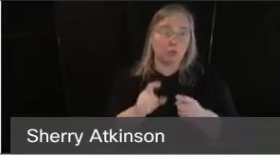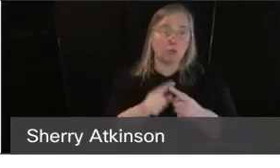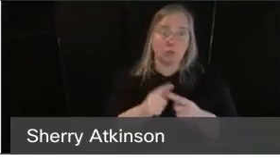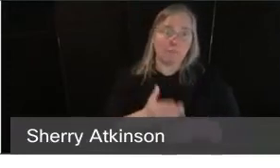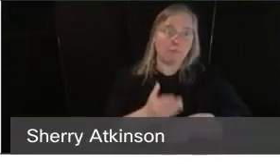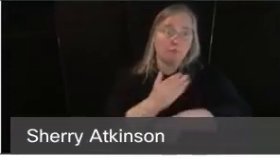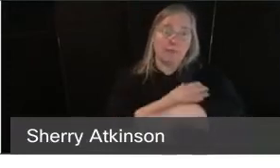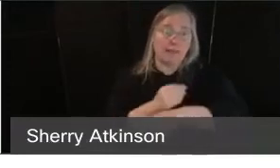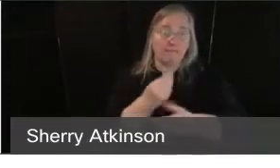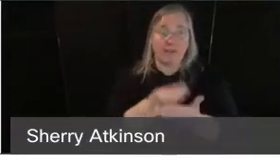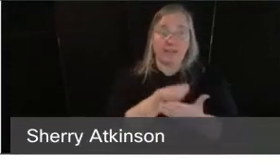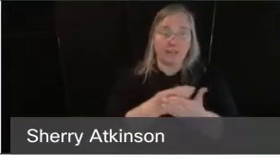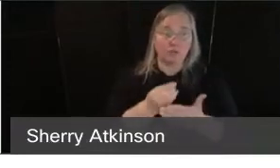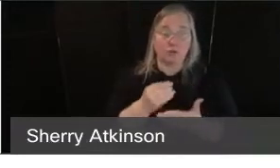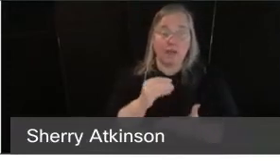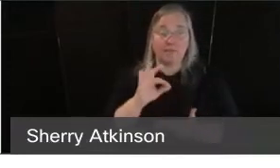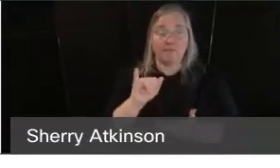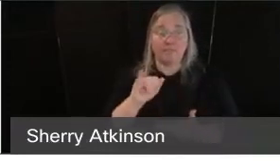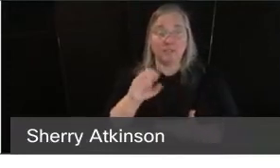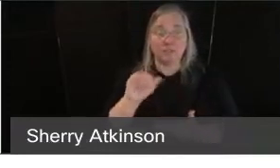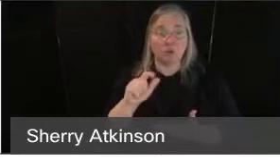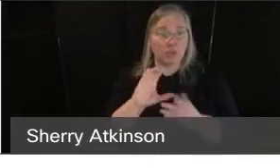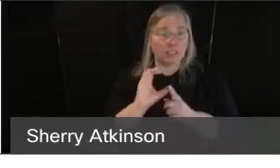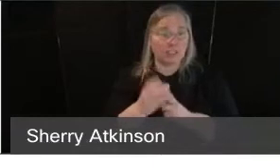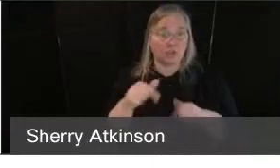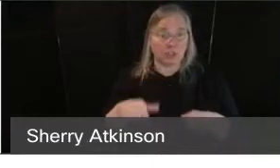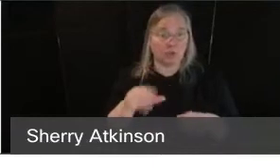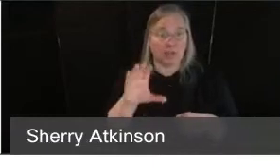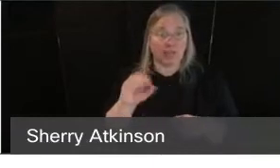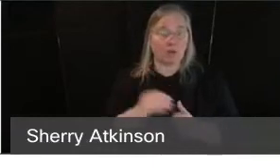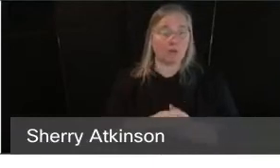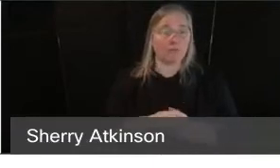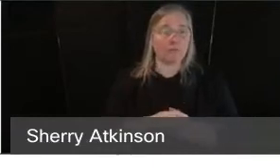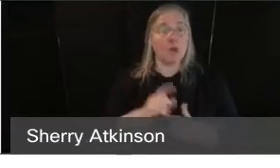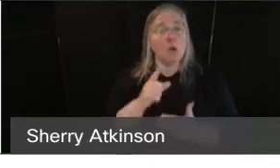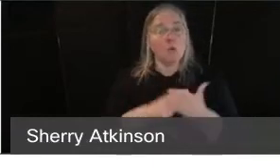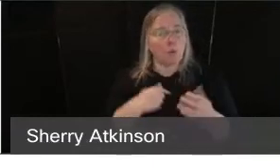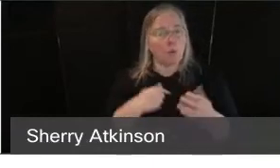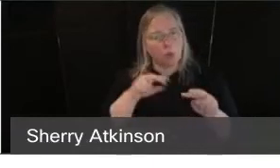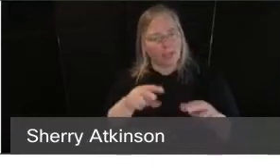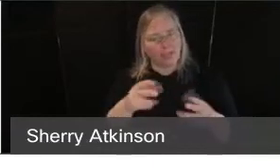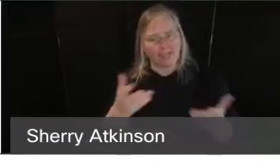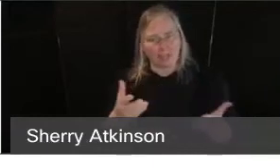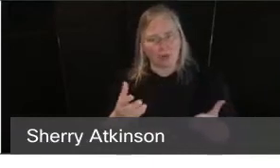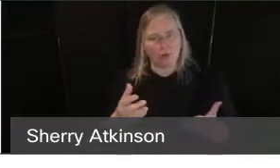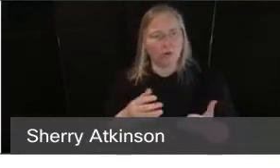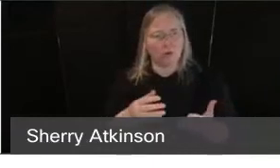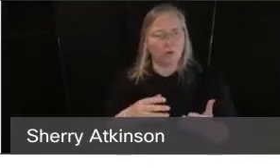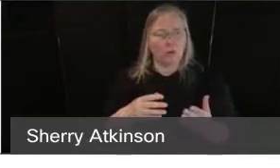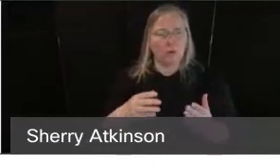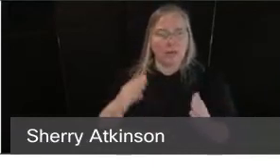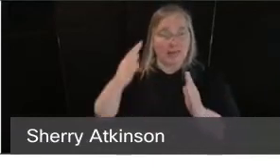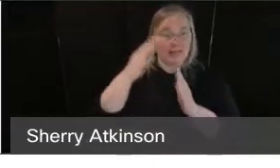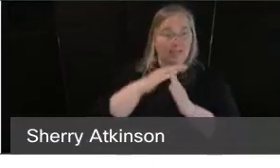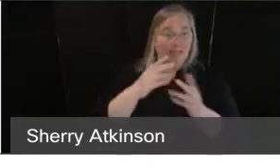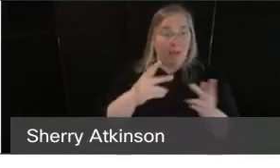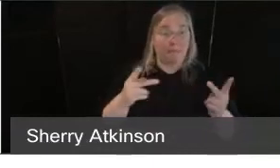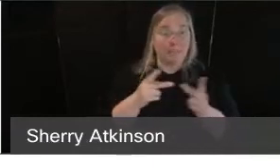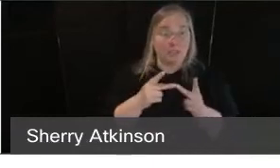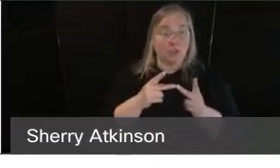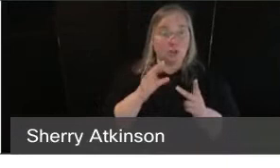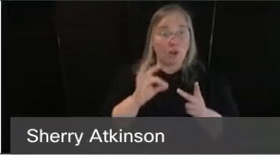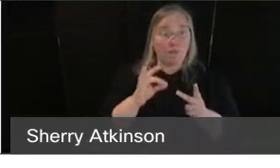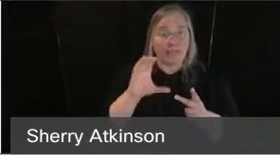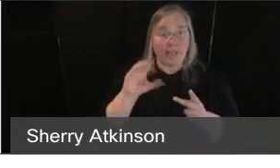and fiscal conditions in the county. What we're looking at here is the composition of the county's economy, which is,